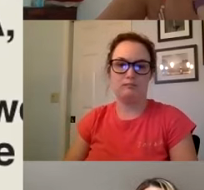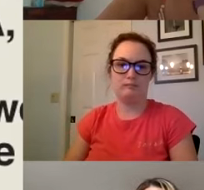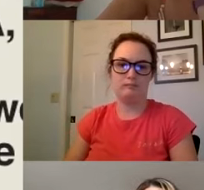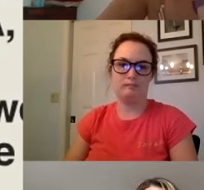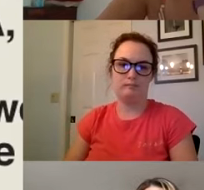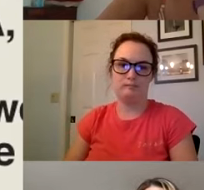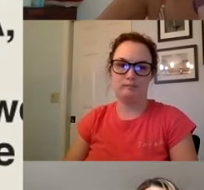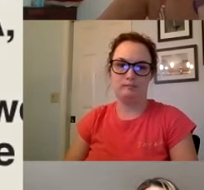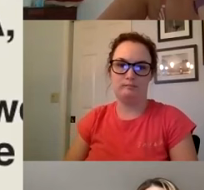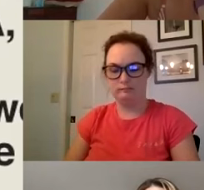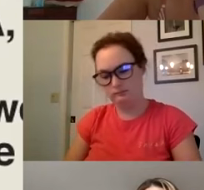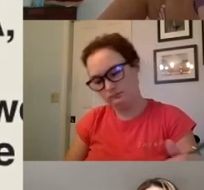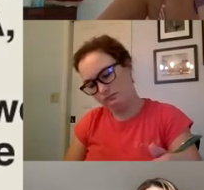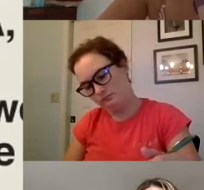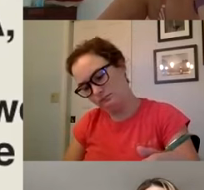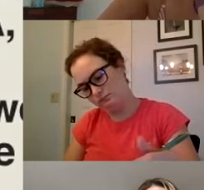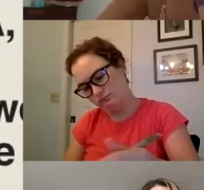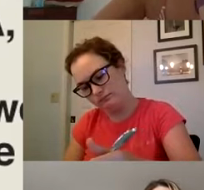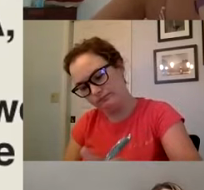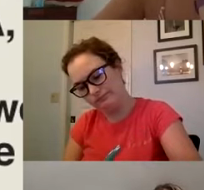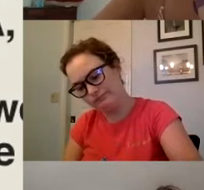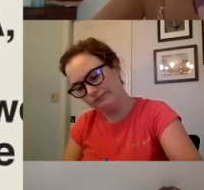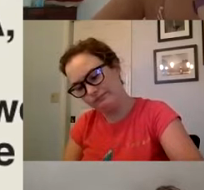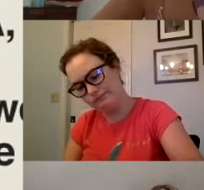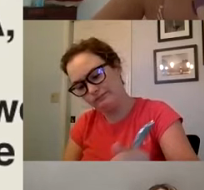brings methionine as its first amino acid.